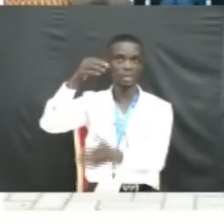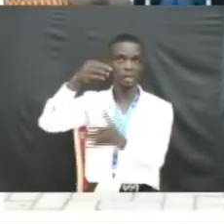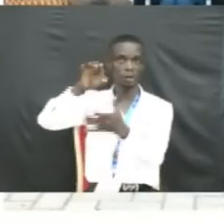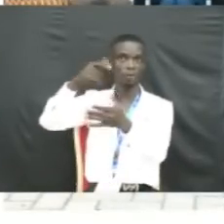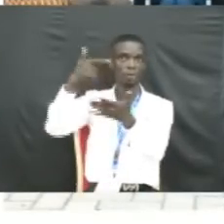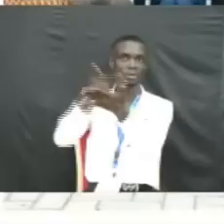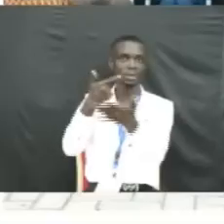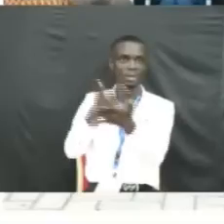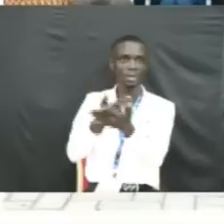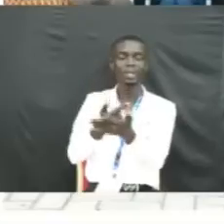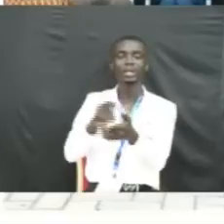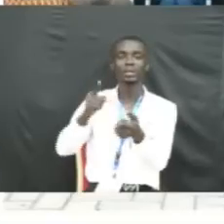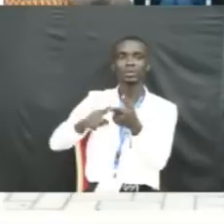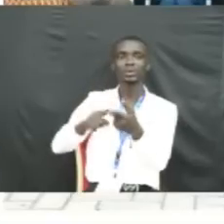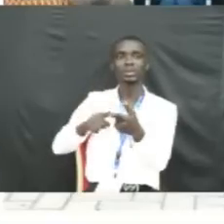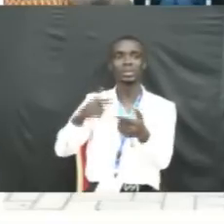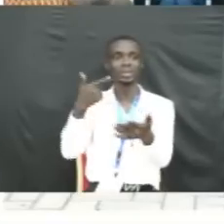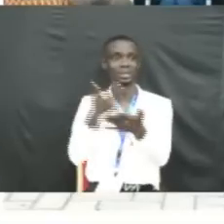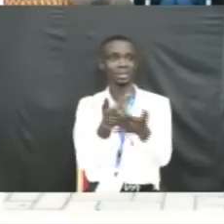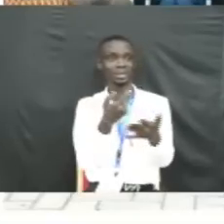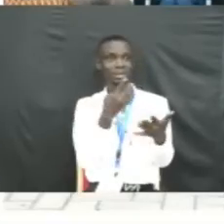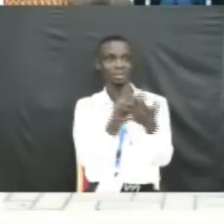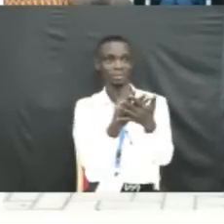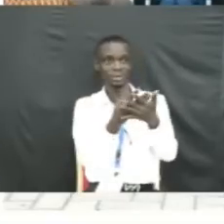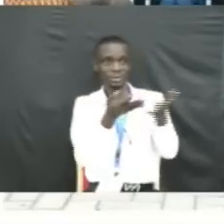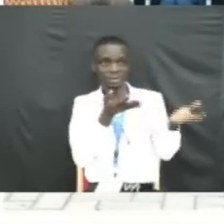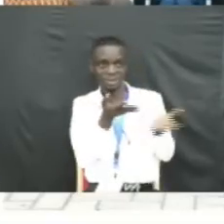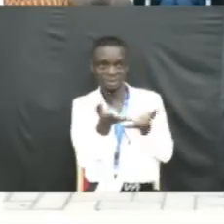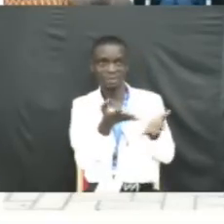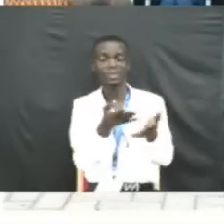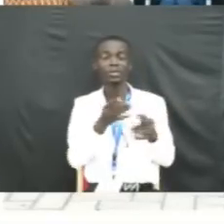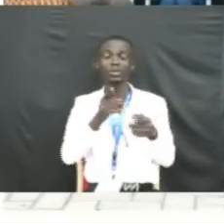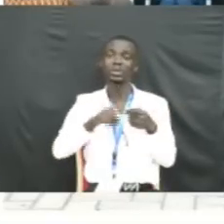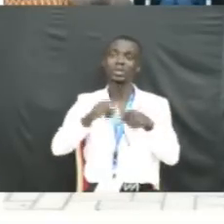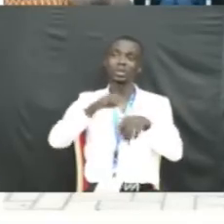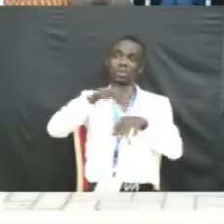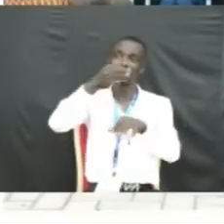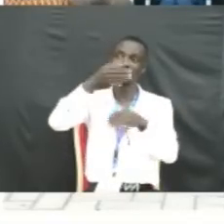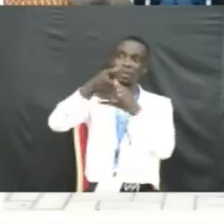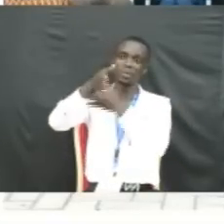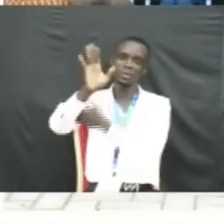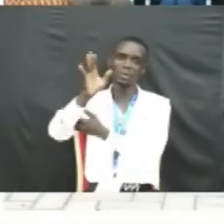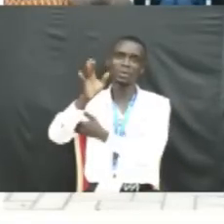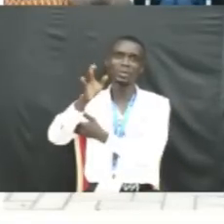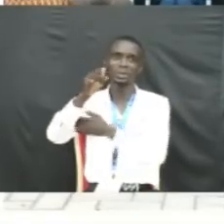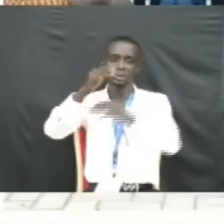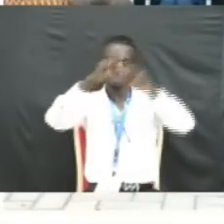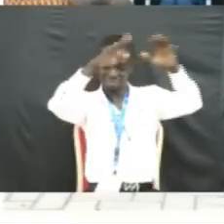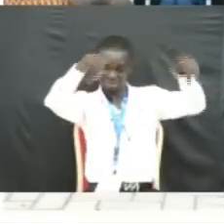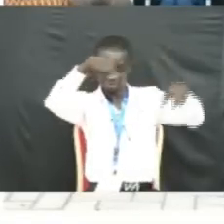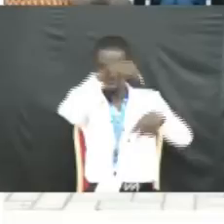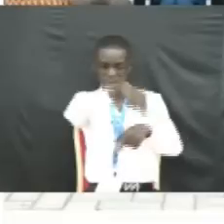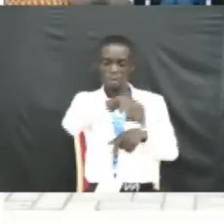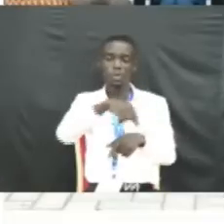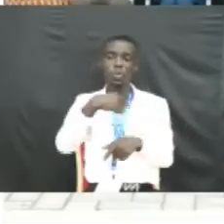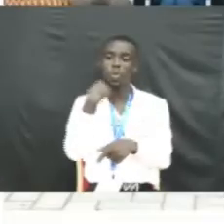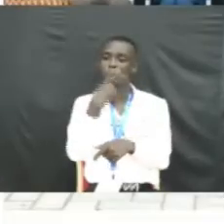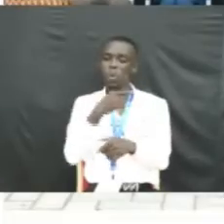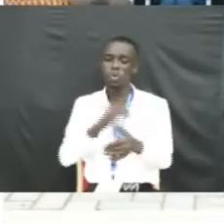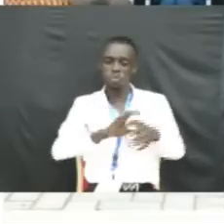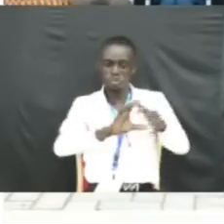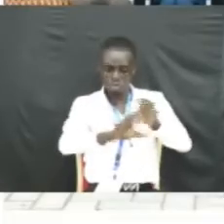to the Ghana prison service. To the glory of God, the facility was commissioned by the President of